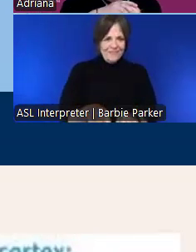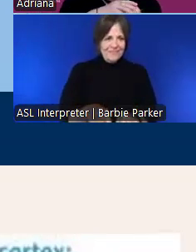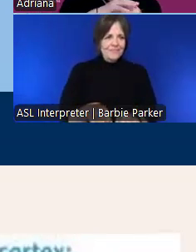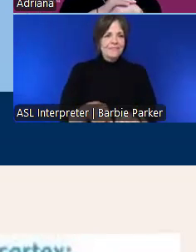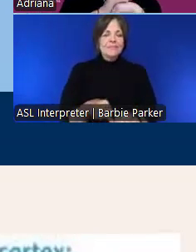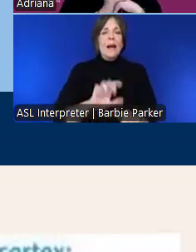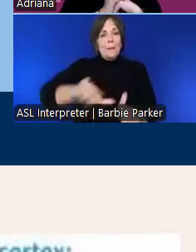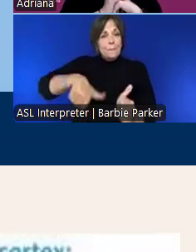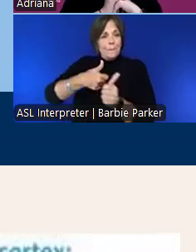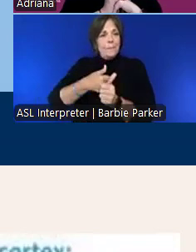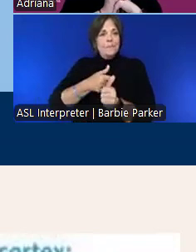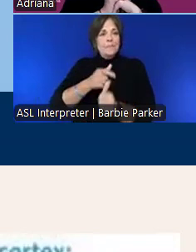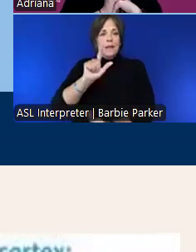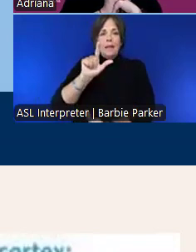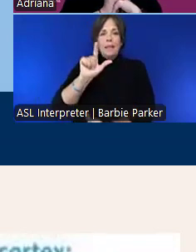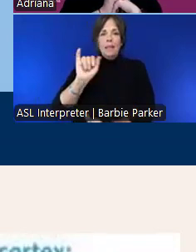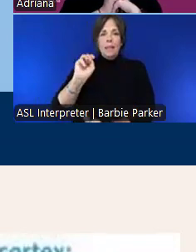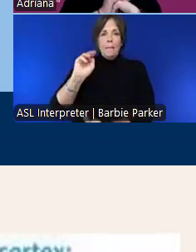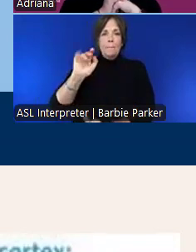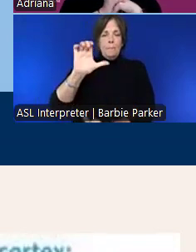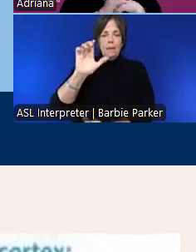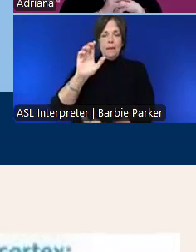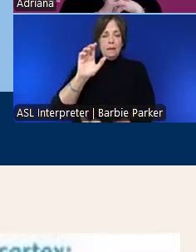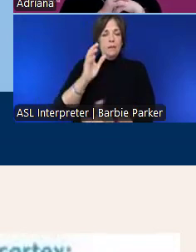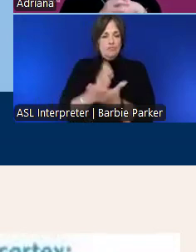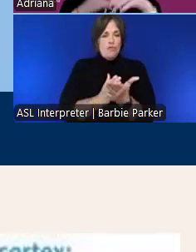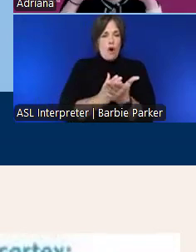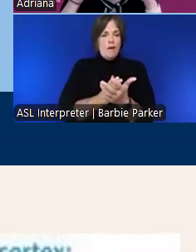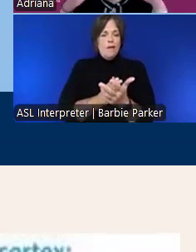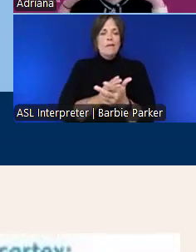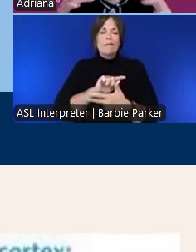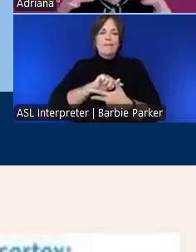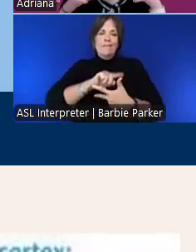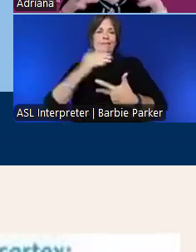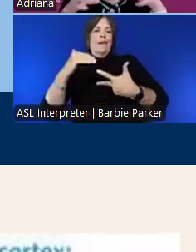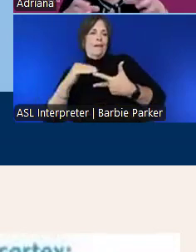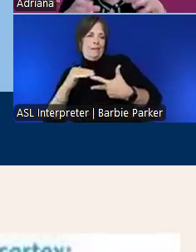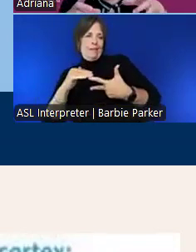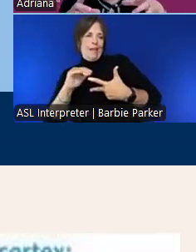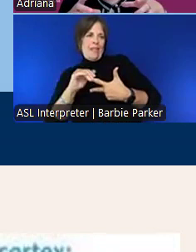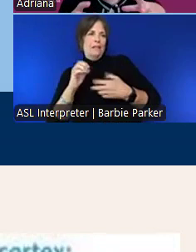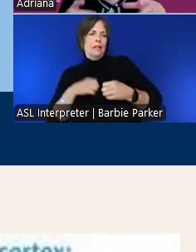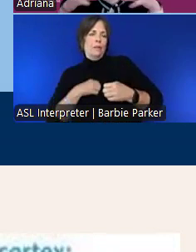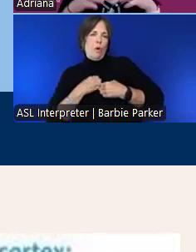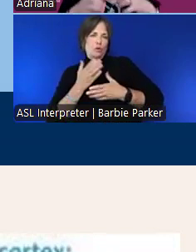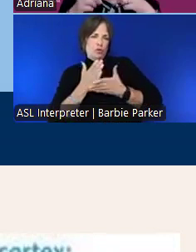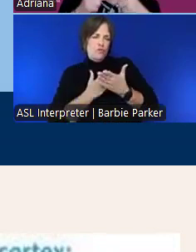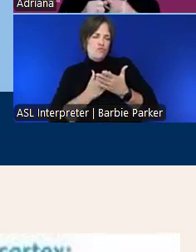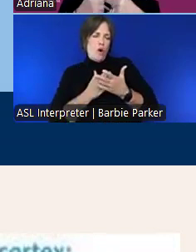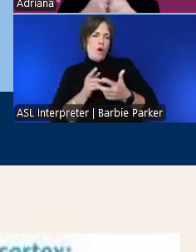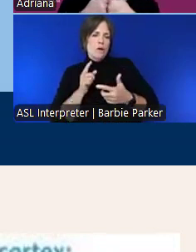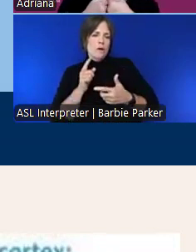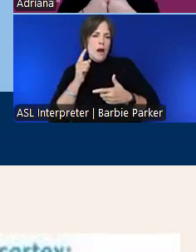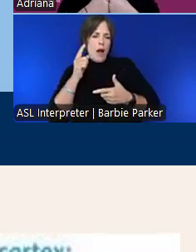brain, which is the emotional brain. The limbic brain, and this is really important, is the one that is